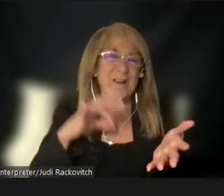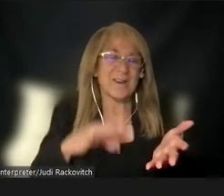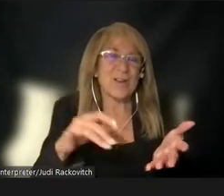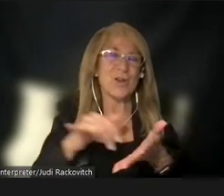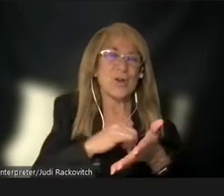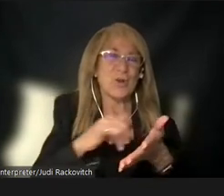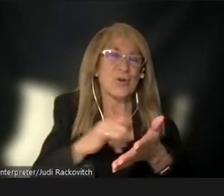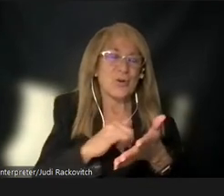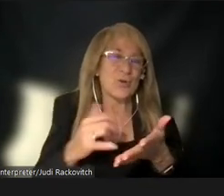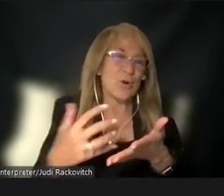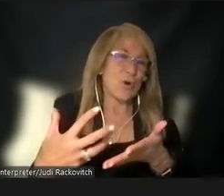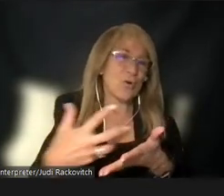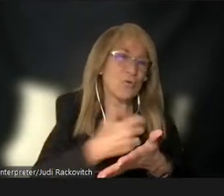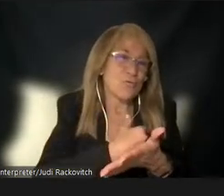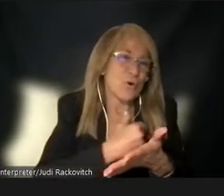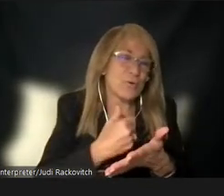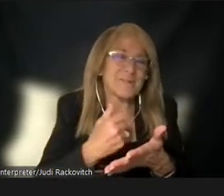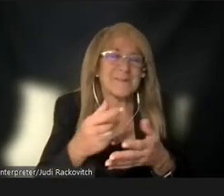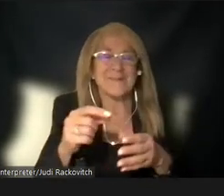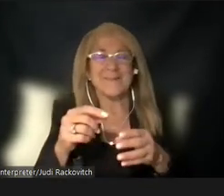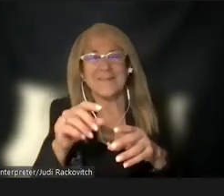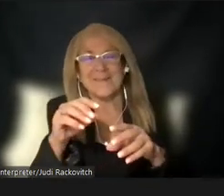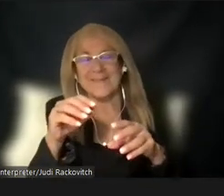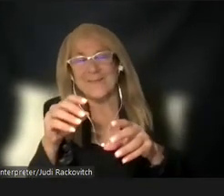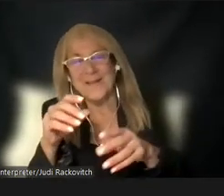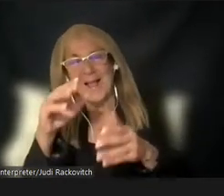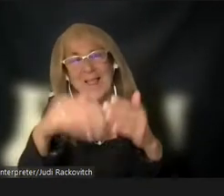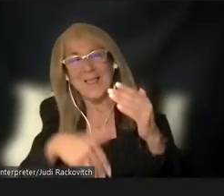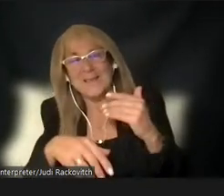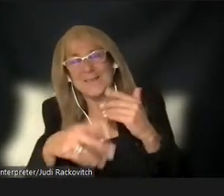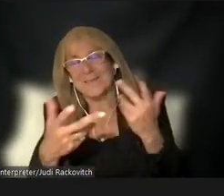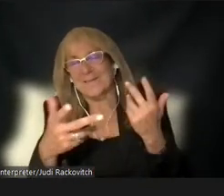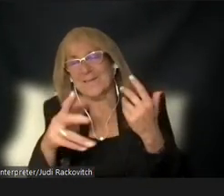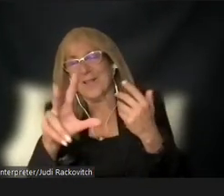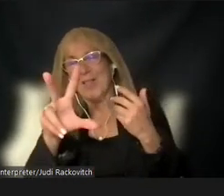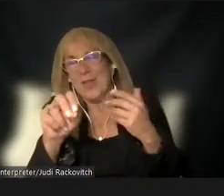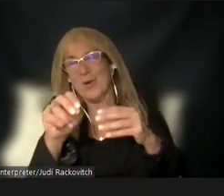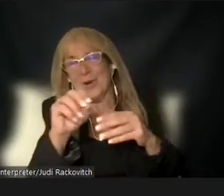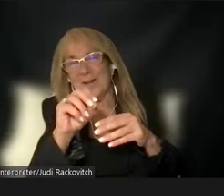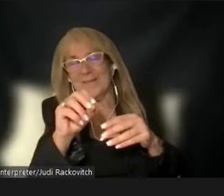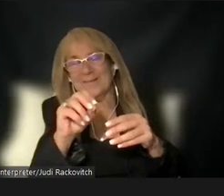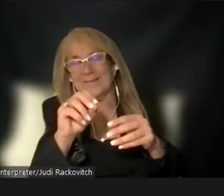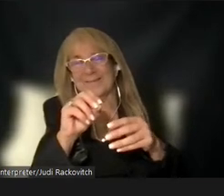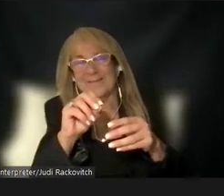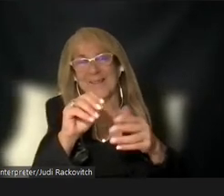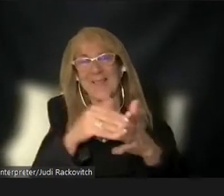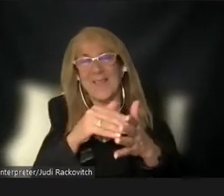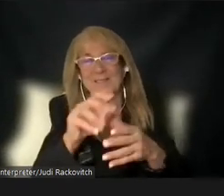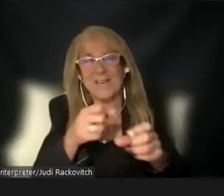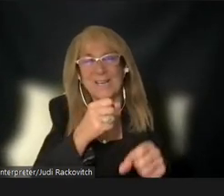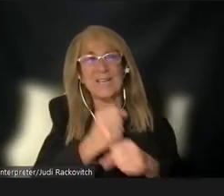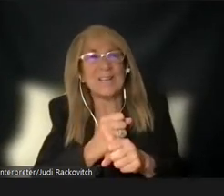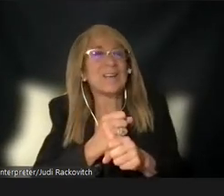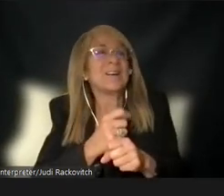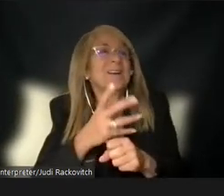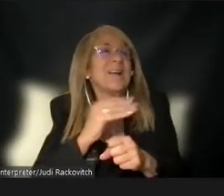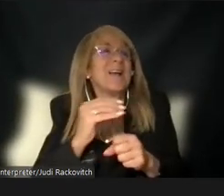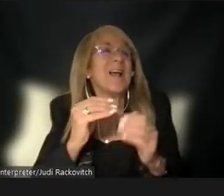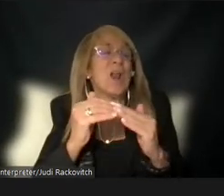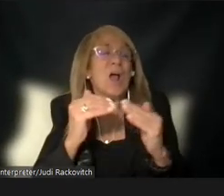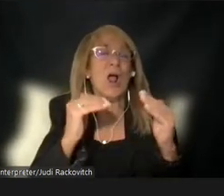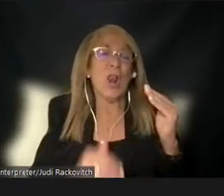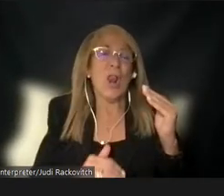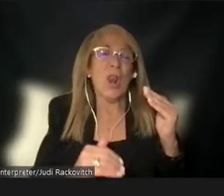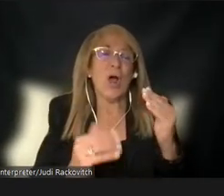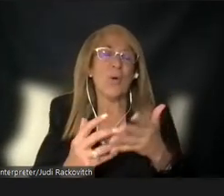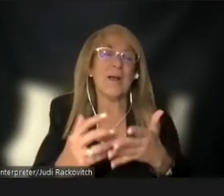less than $60,000 per year. Preliminary analysis has found that fewer than 1% of the Manhattan CBDs to commuters are low-income individuals who drive,